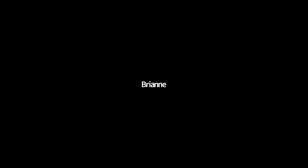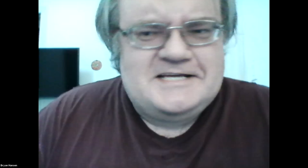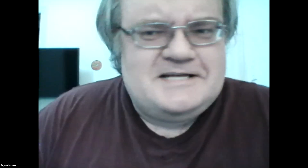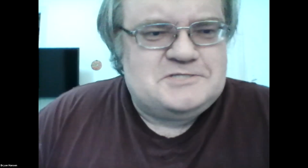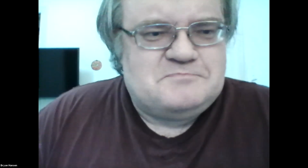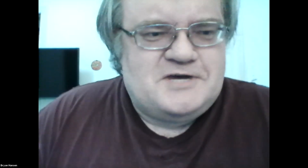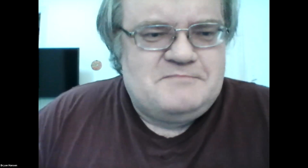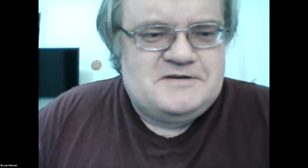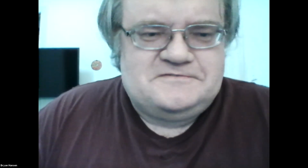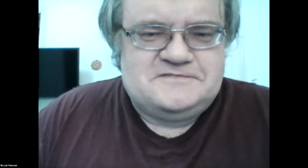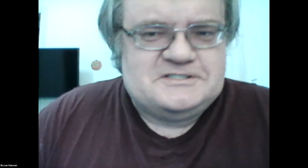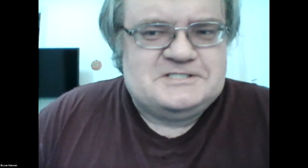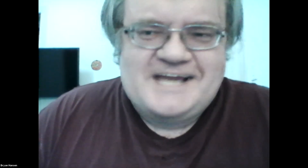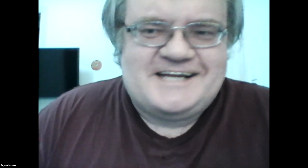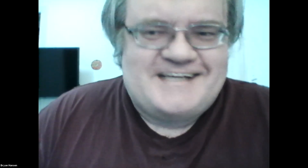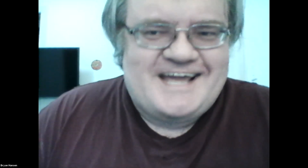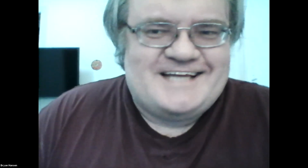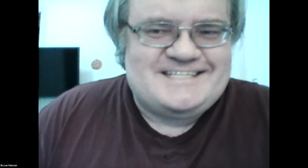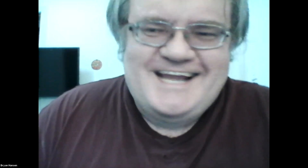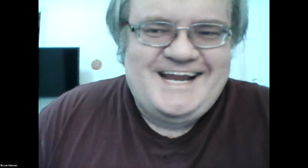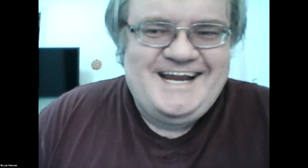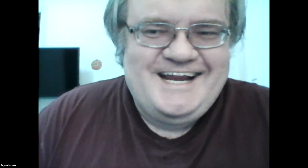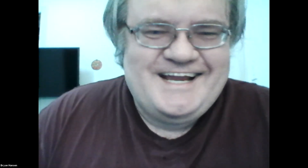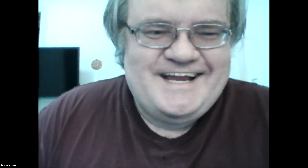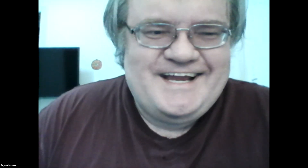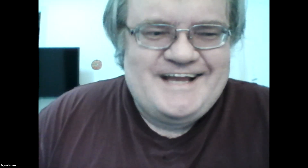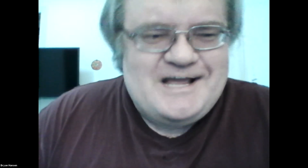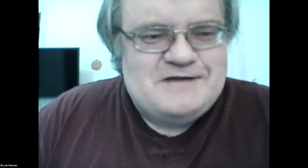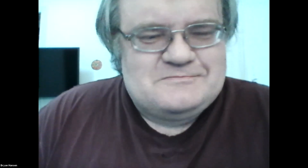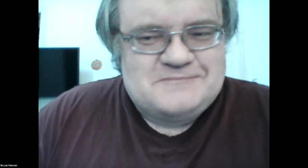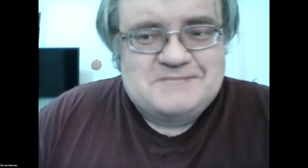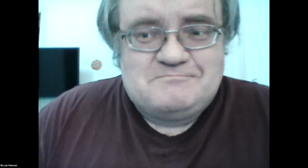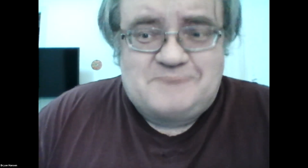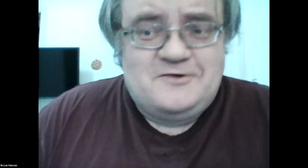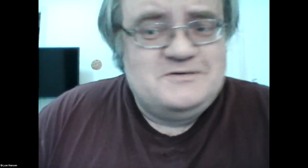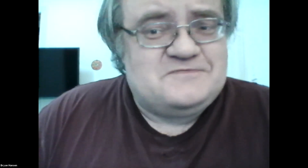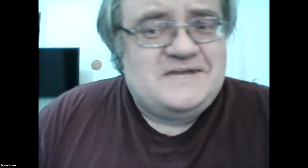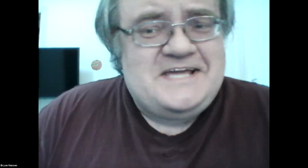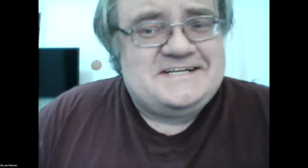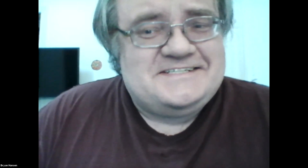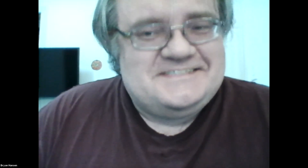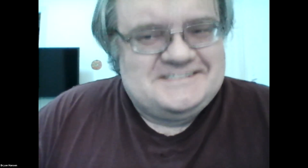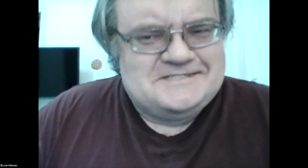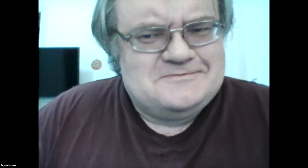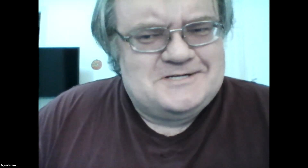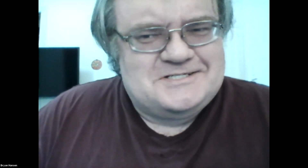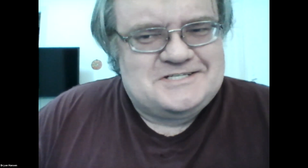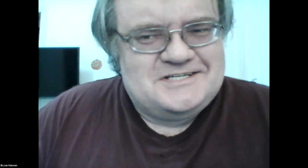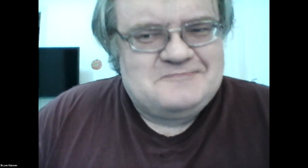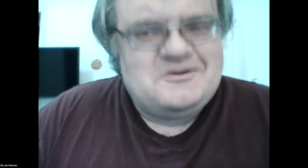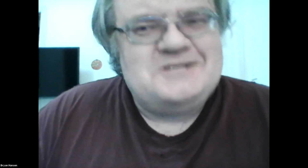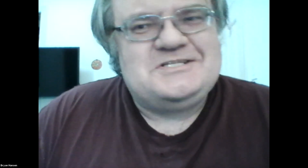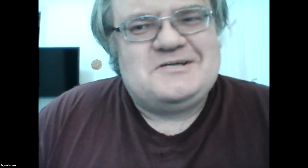My dad just bought me a full tank of gas. We could borrow his van. It